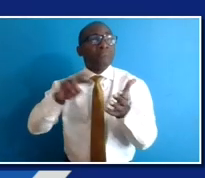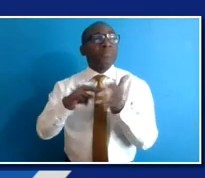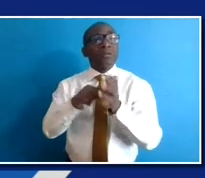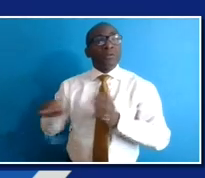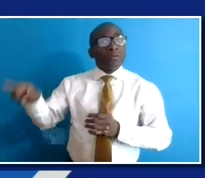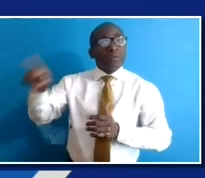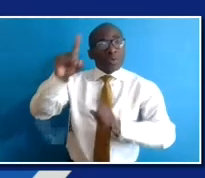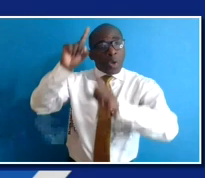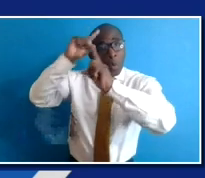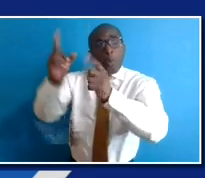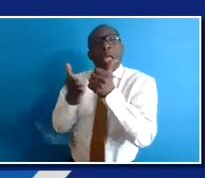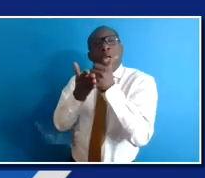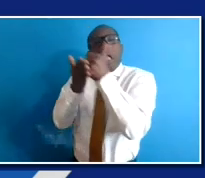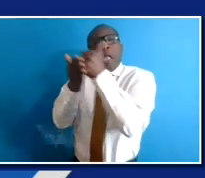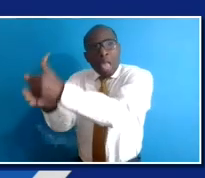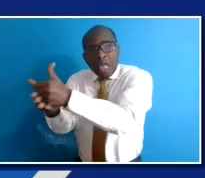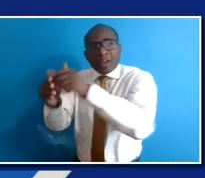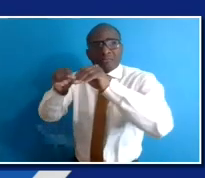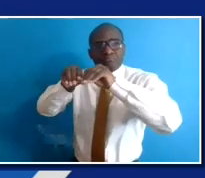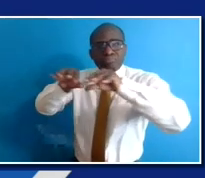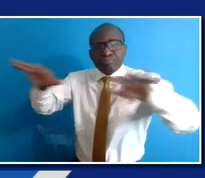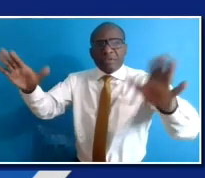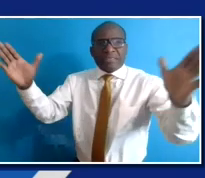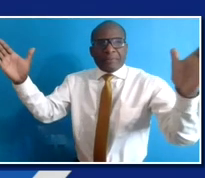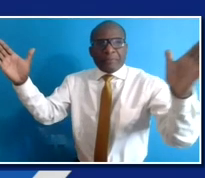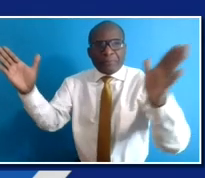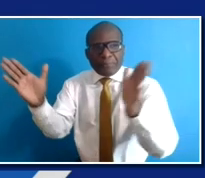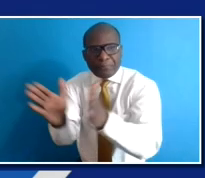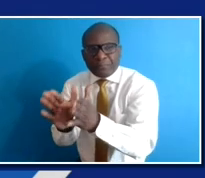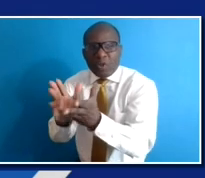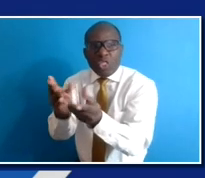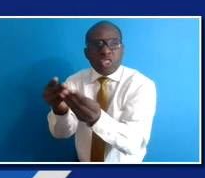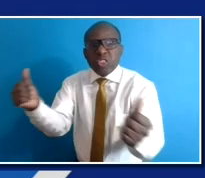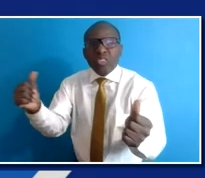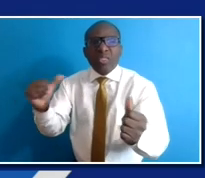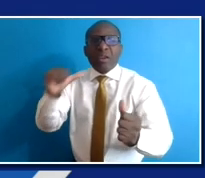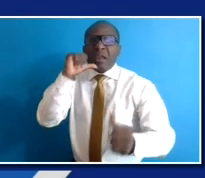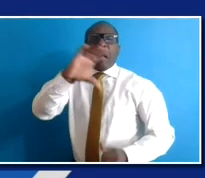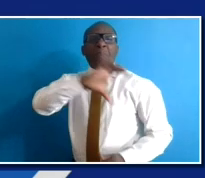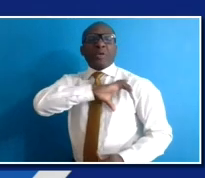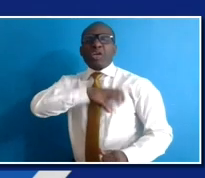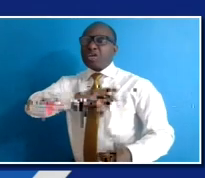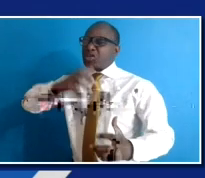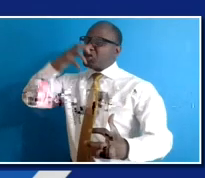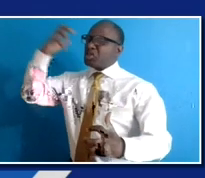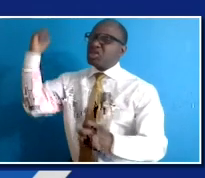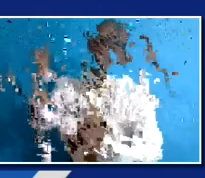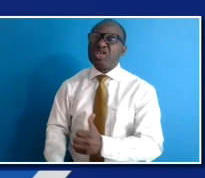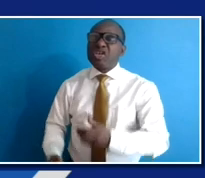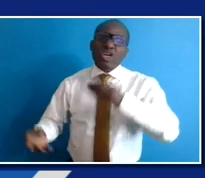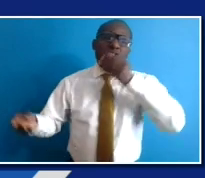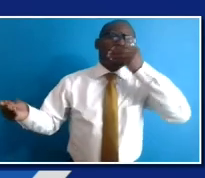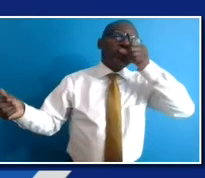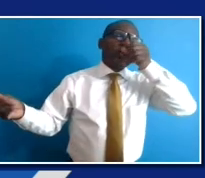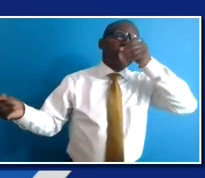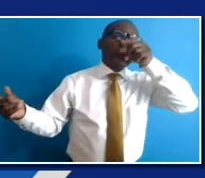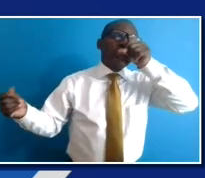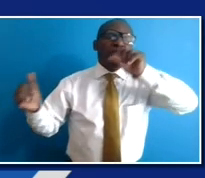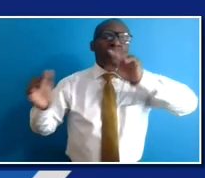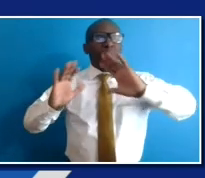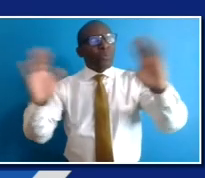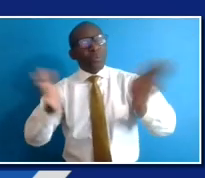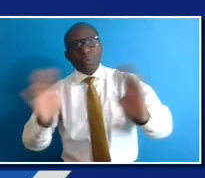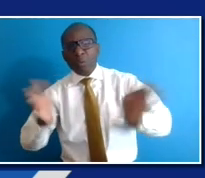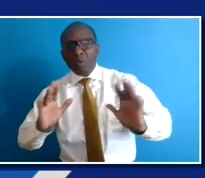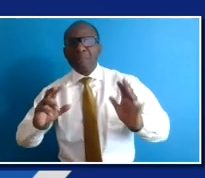forever as soon as the virus is behind us. And the men and women of our county police department have done a fine job. They deserve our appreciation and our